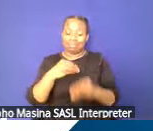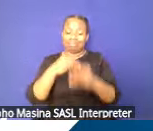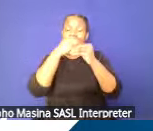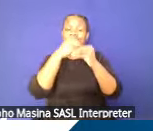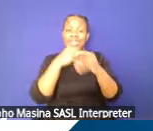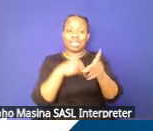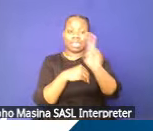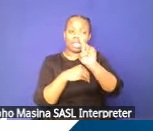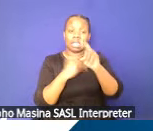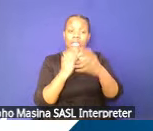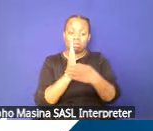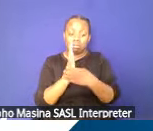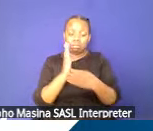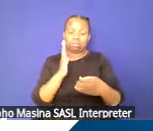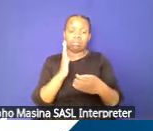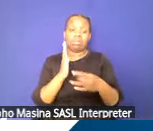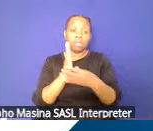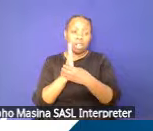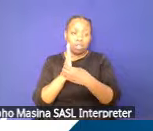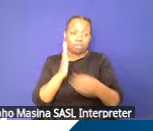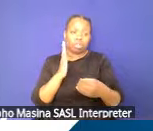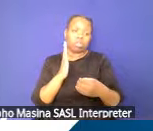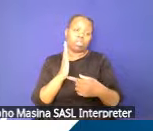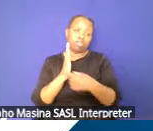reduction that